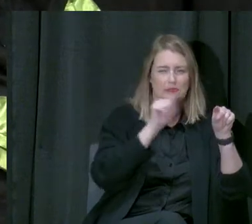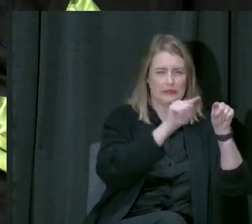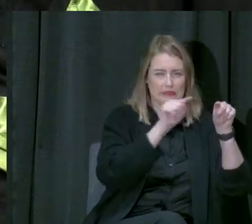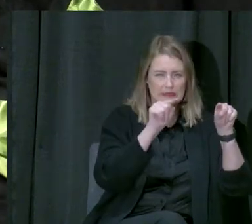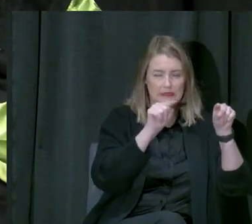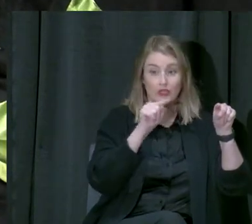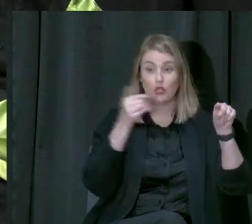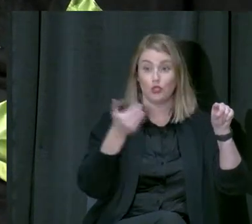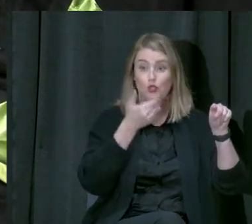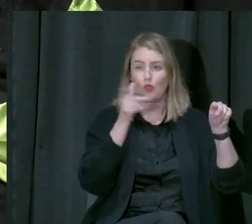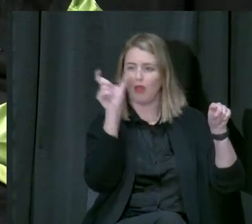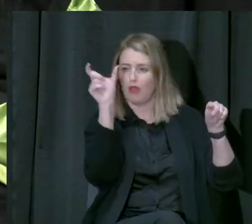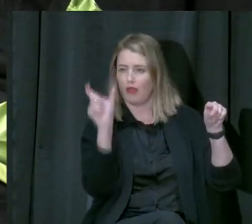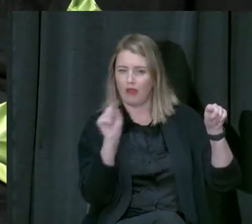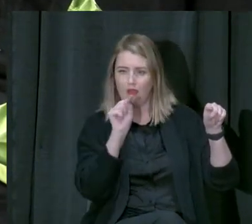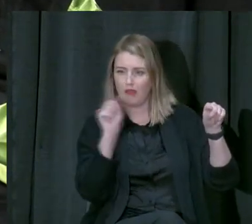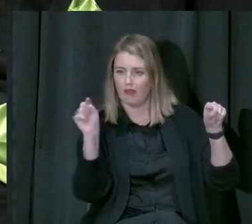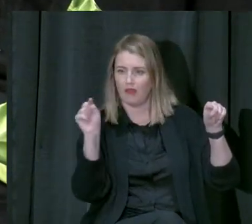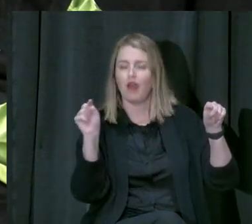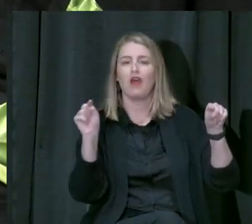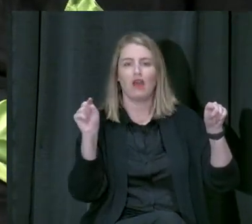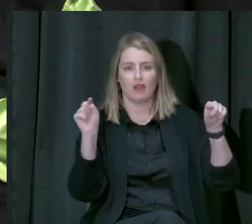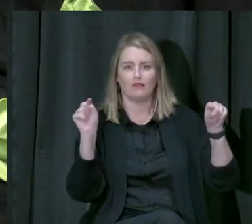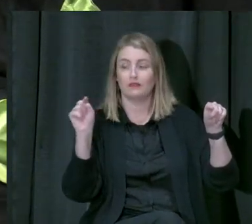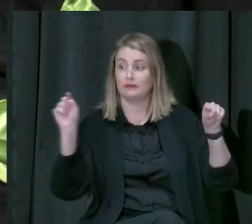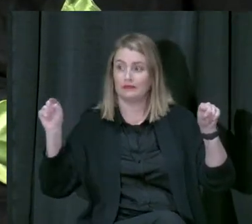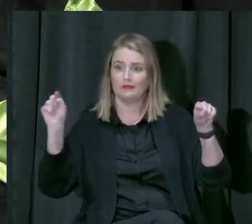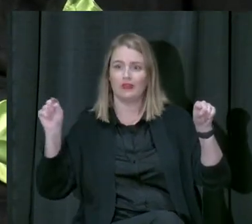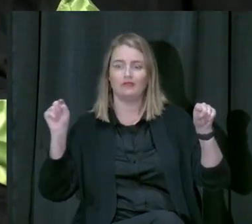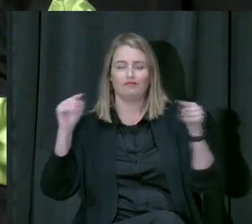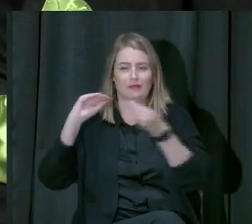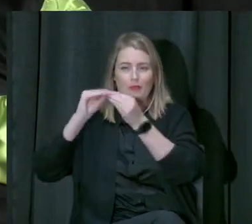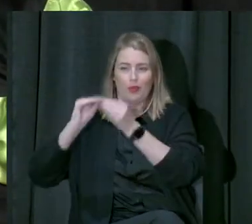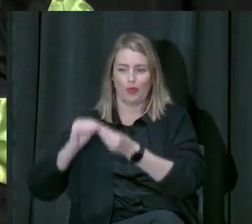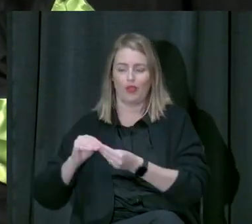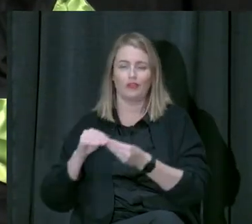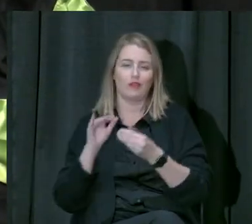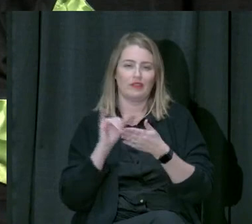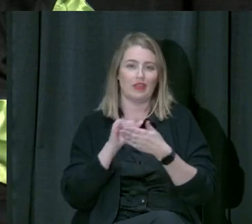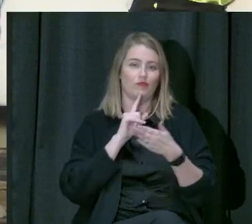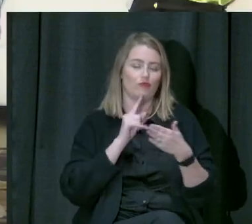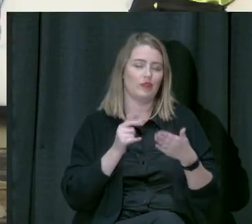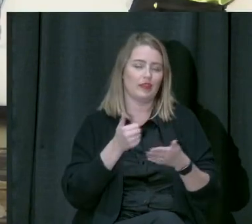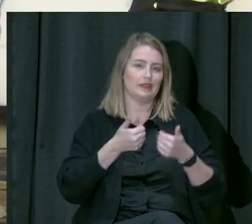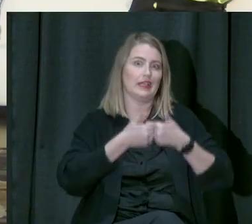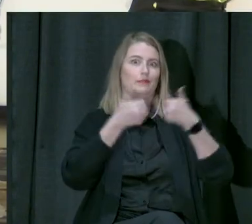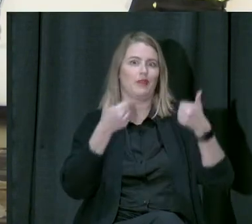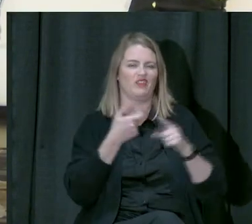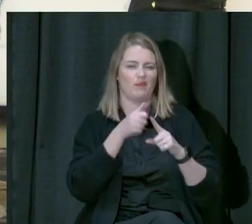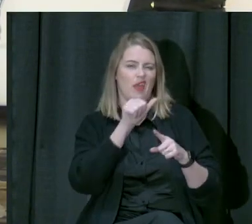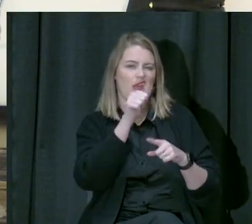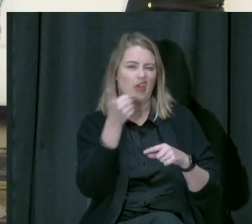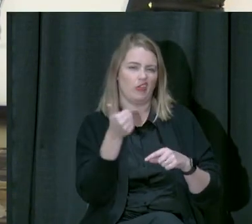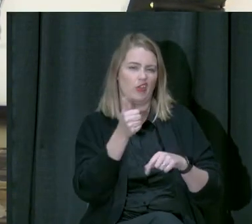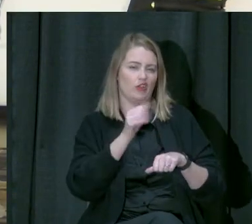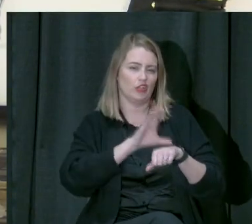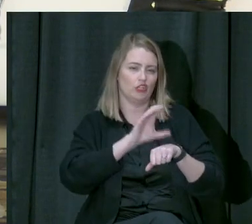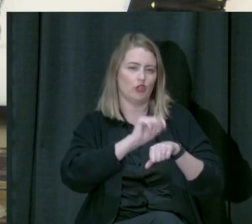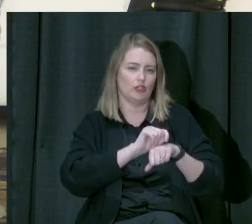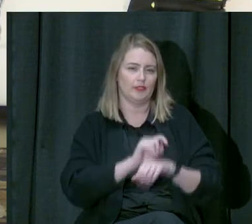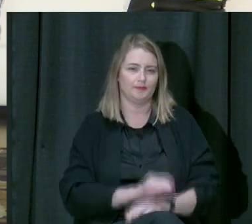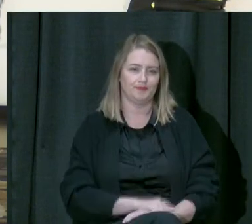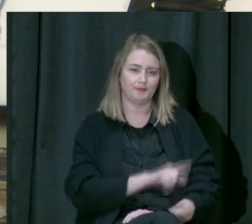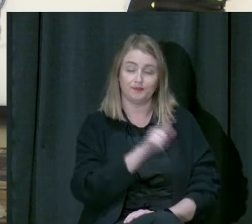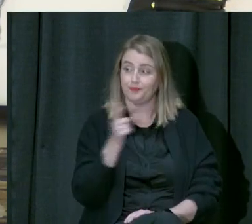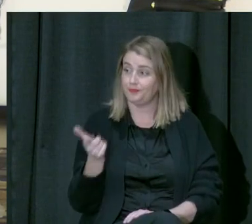kind of solutions consulting that we do for people that I really think sets us apart. Excellent. I was just going to say, like,